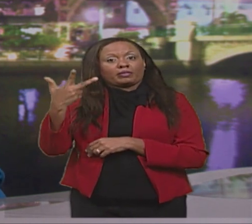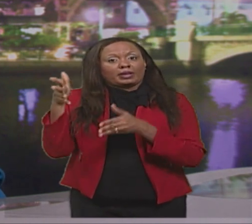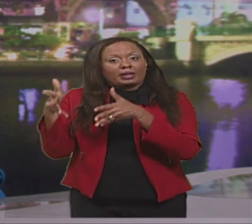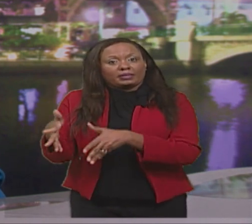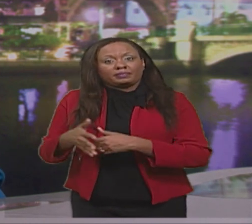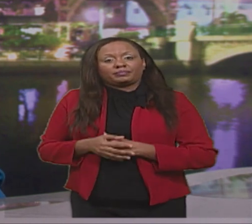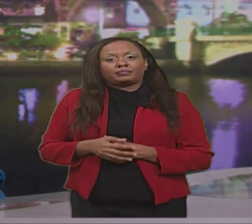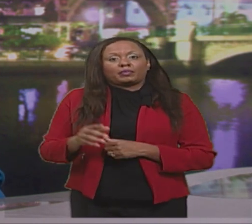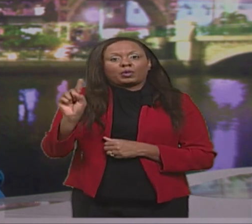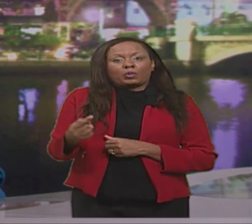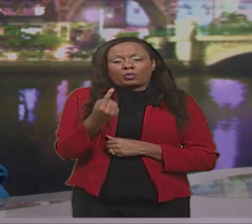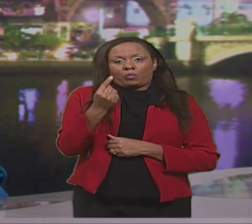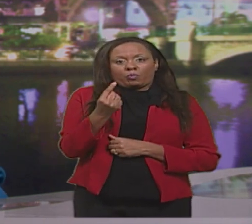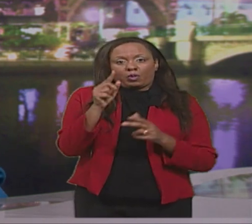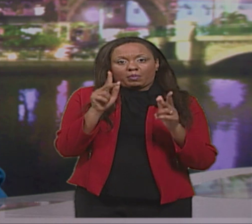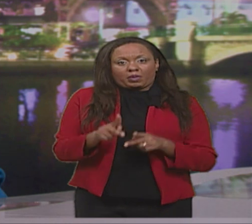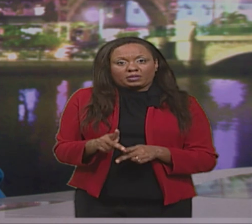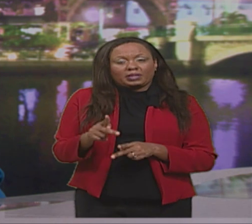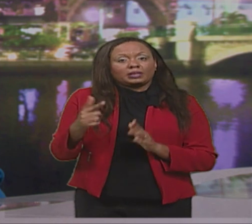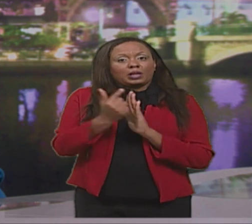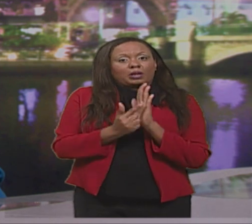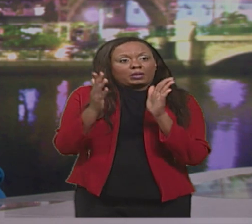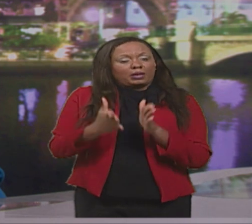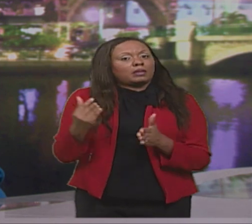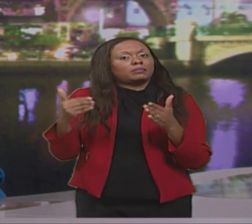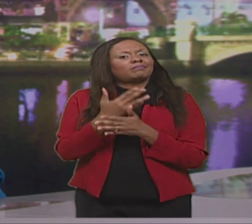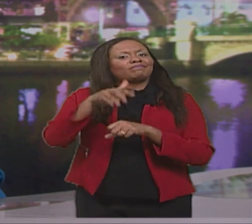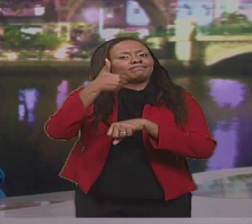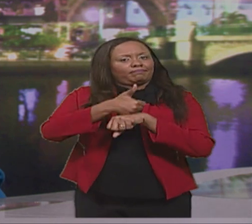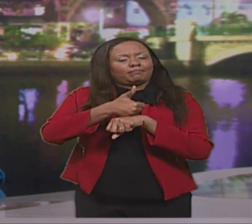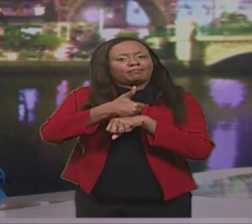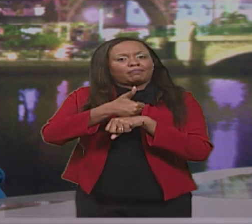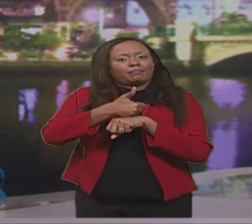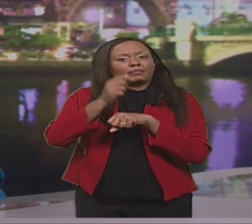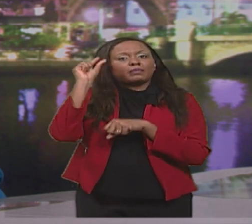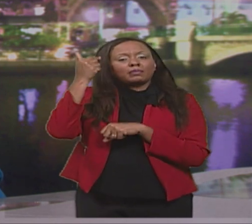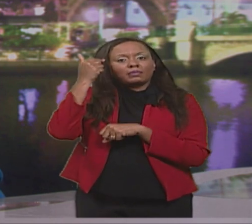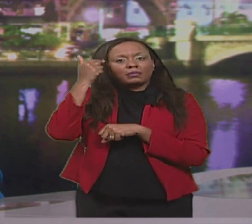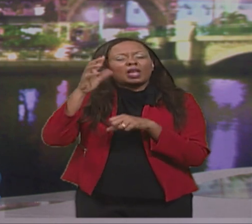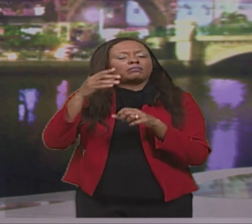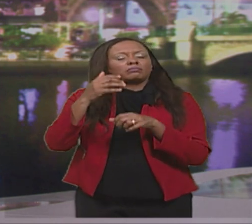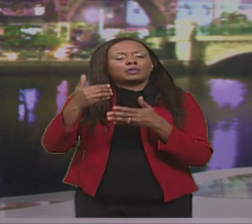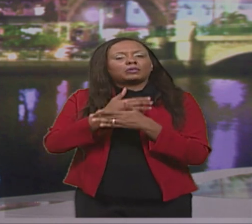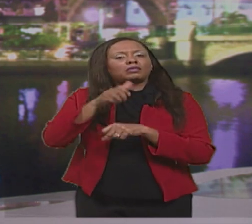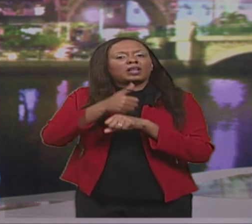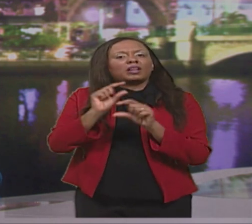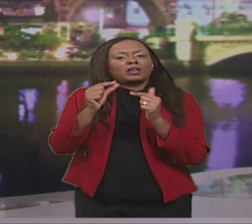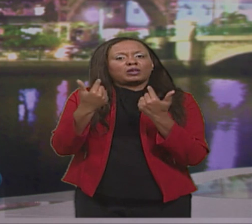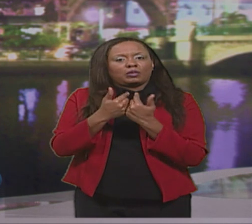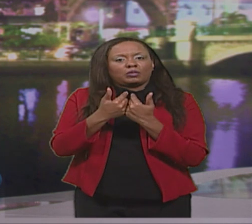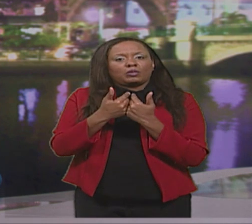is attorney Ralph Francis, while the newly formed Democratic National Alliance, headed by former UPP